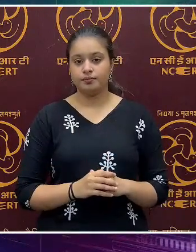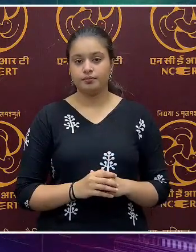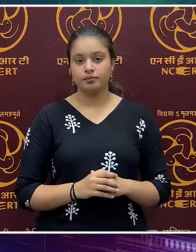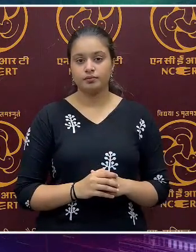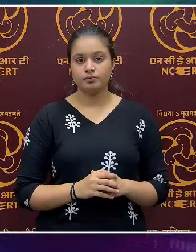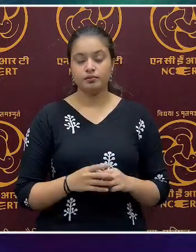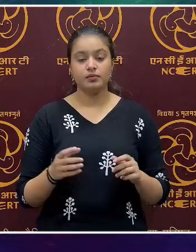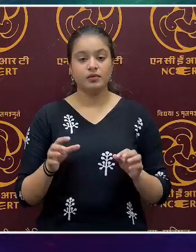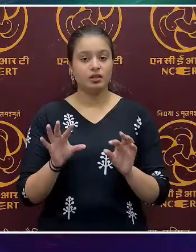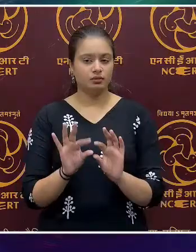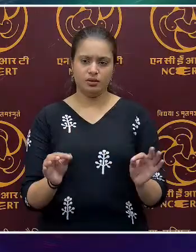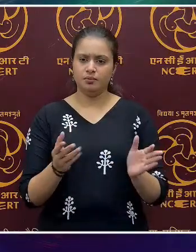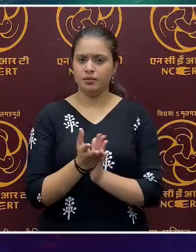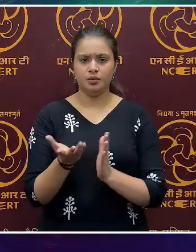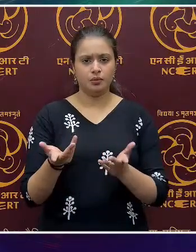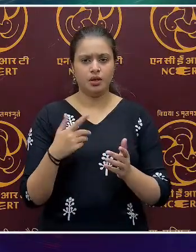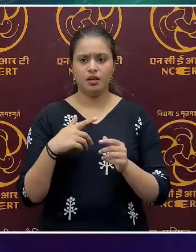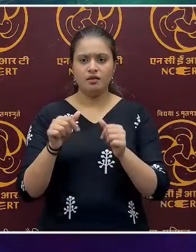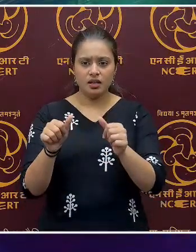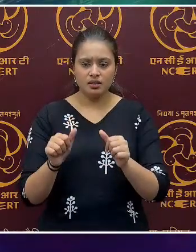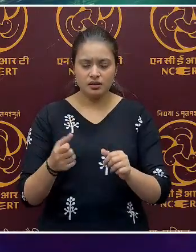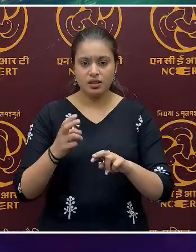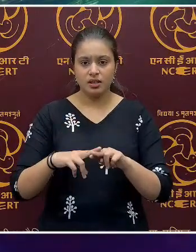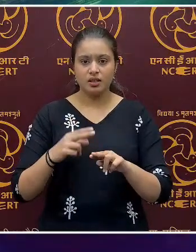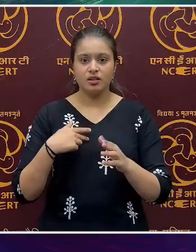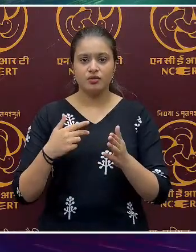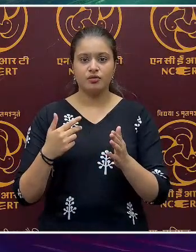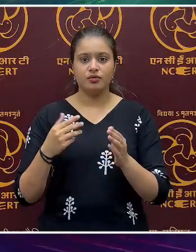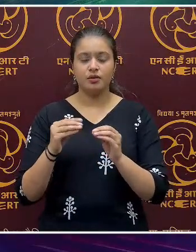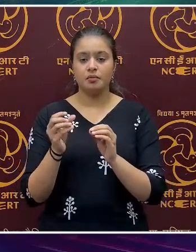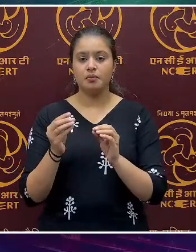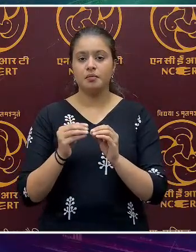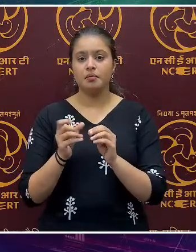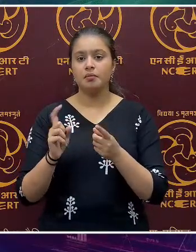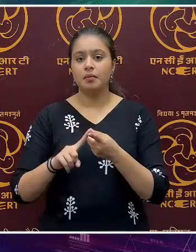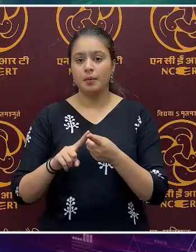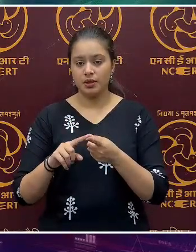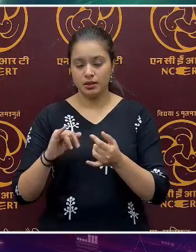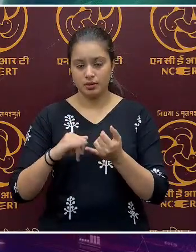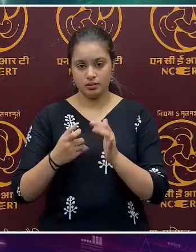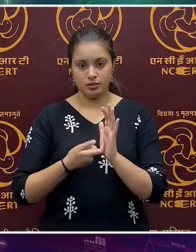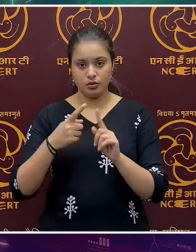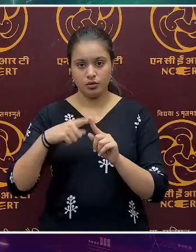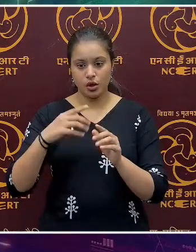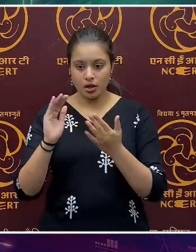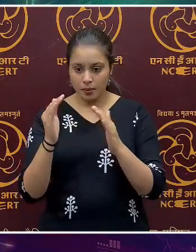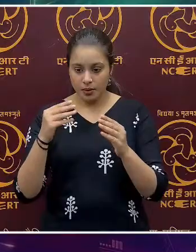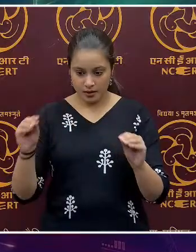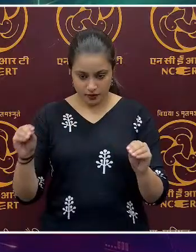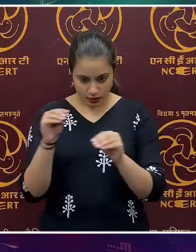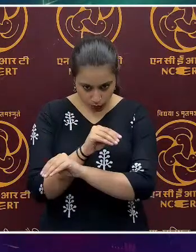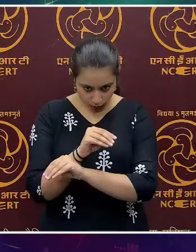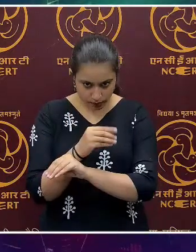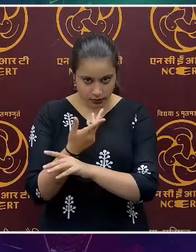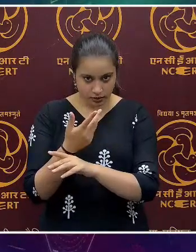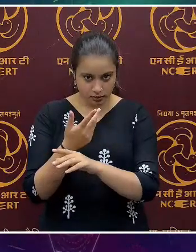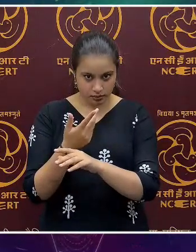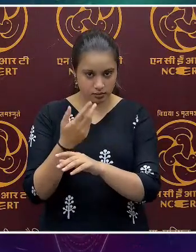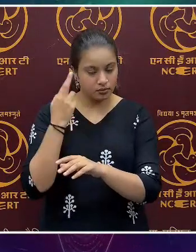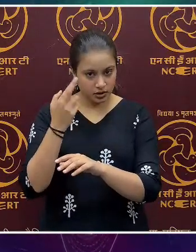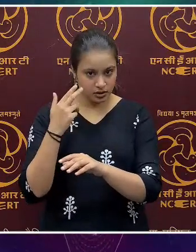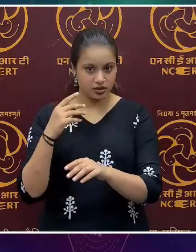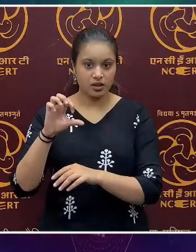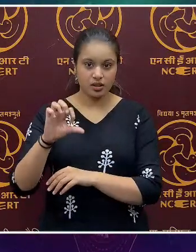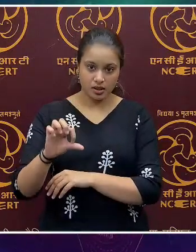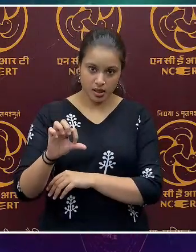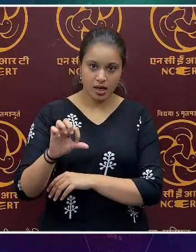So simply like what will the result after comparing 9 and 3 in the bubble sort for ascending order? So they will be swapped because 9 is